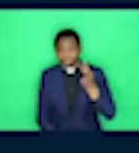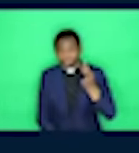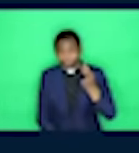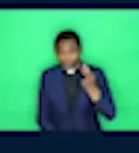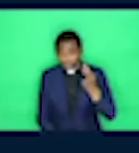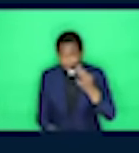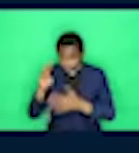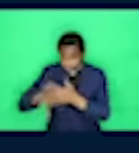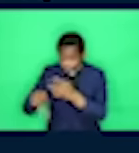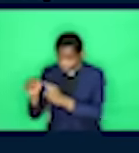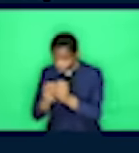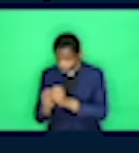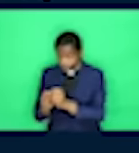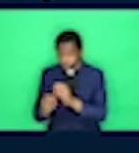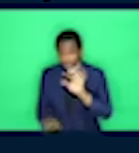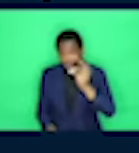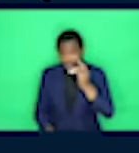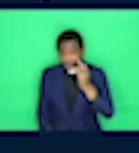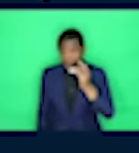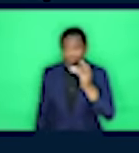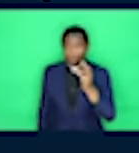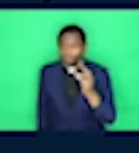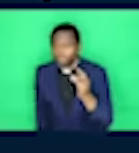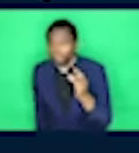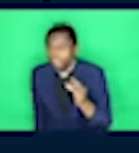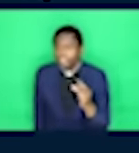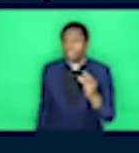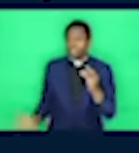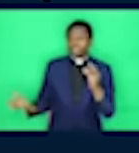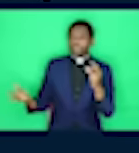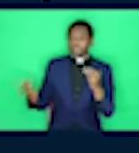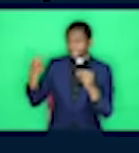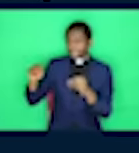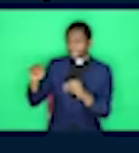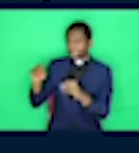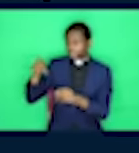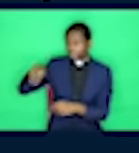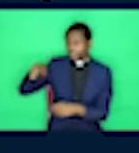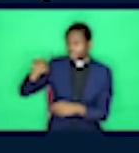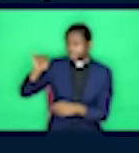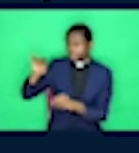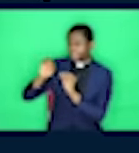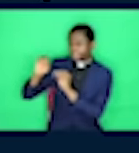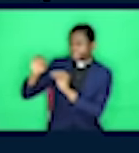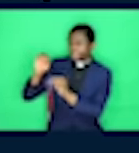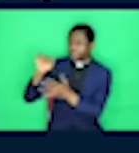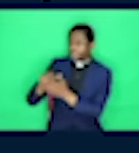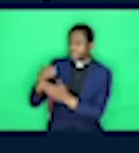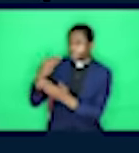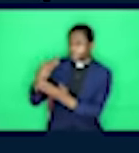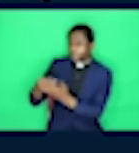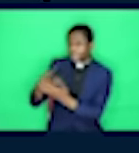read this one together. Shall we go? The Protestants taught that money and wealth